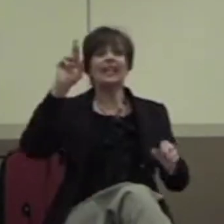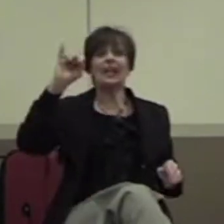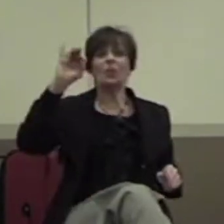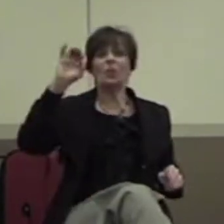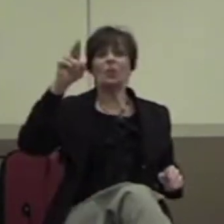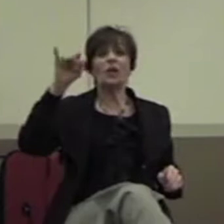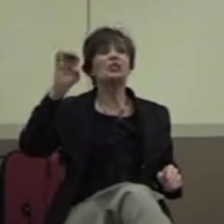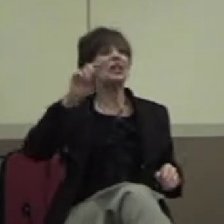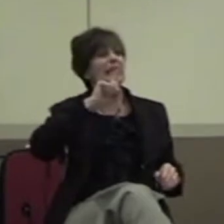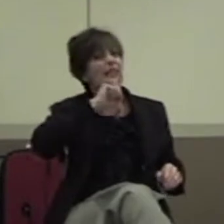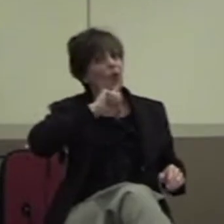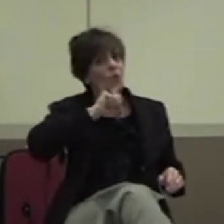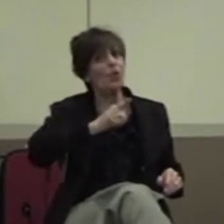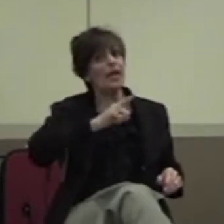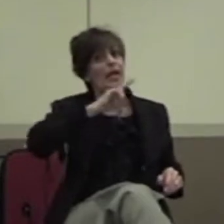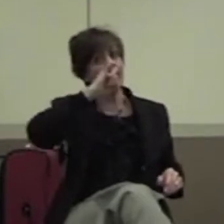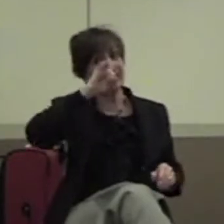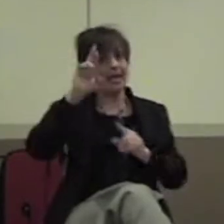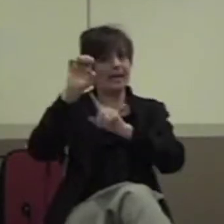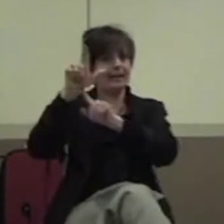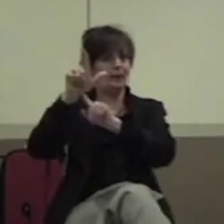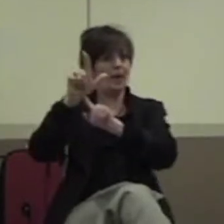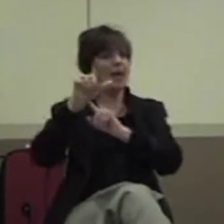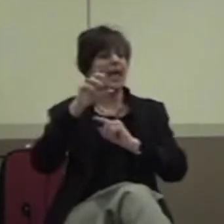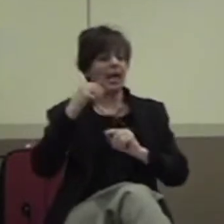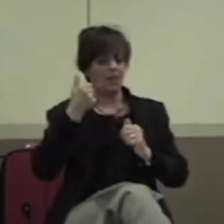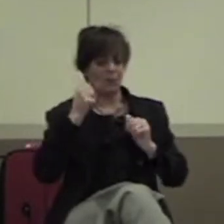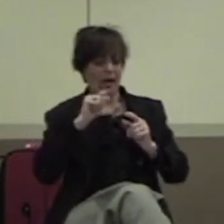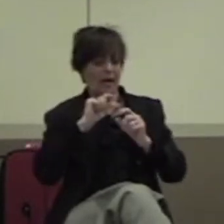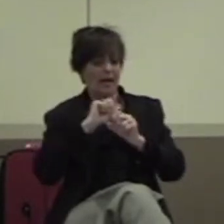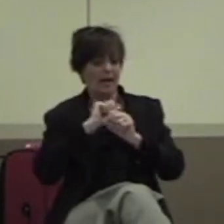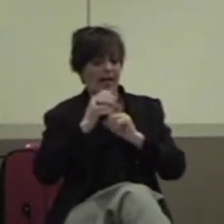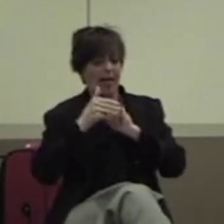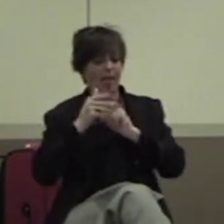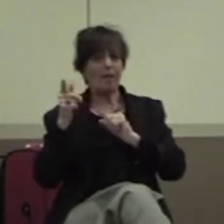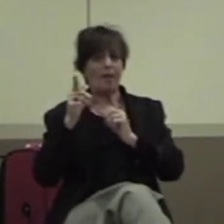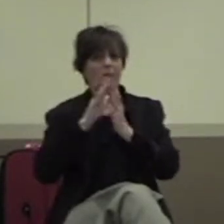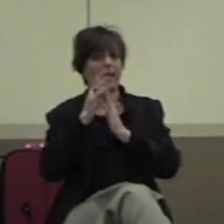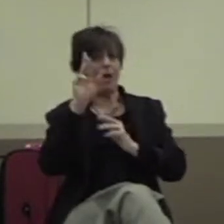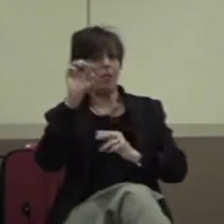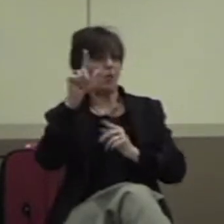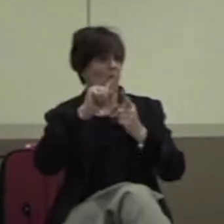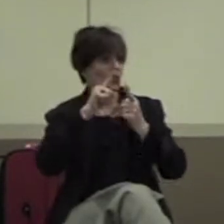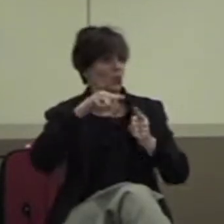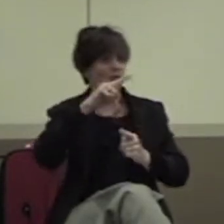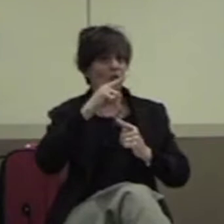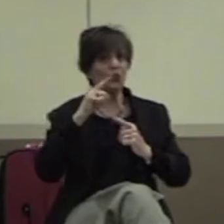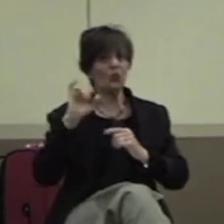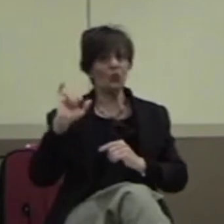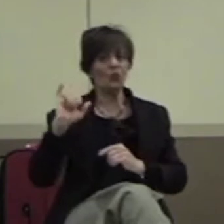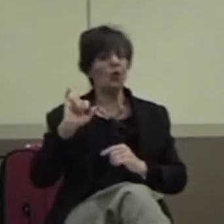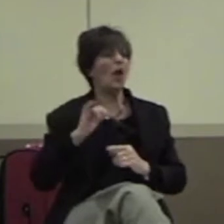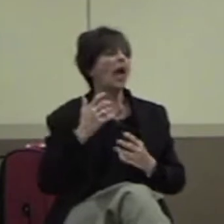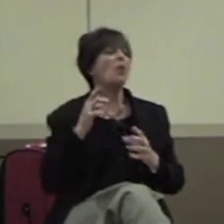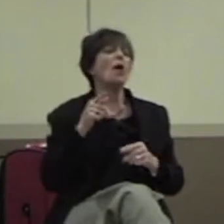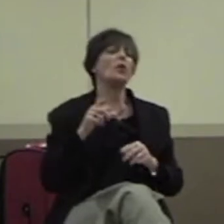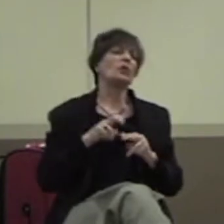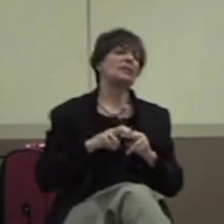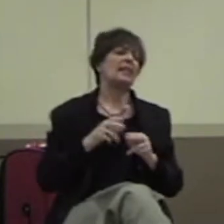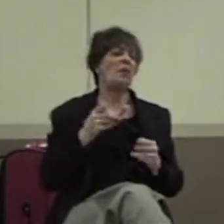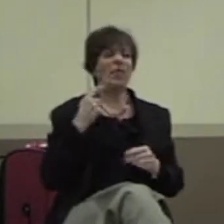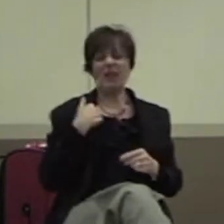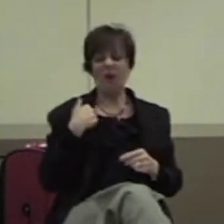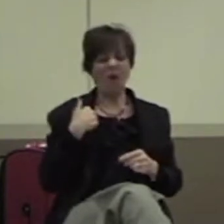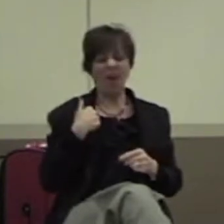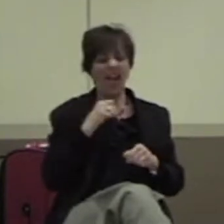Obviously, Richie is a very real kid, and he's very real to me. I'm trying to help make him real to you. Now, I don't want you to sit here and go, oh, well, I